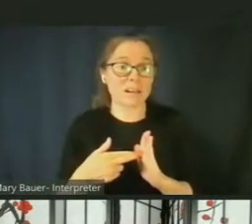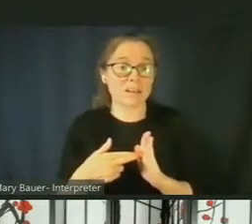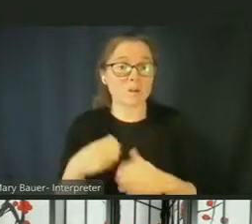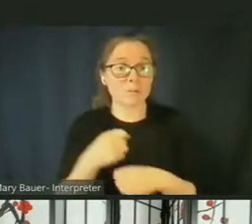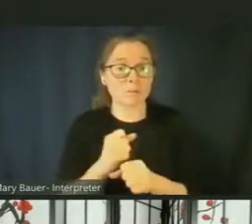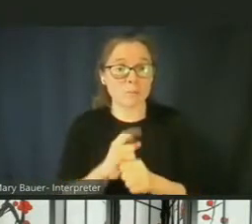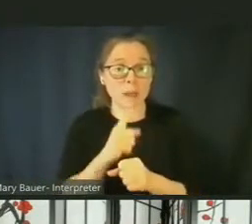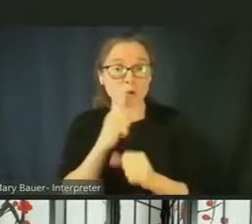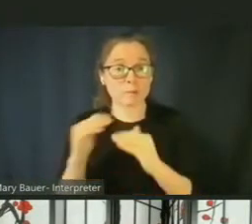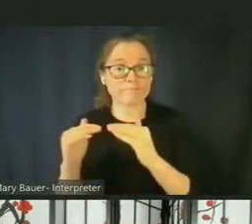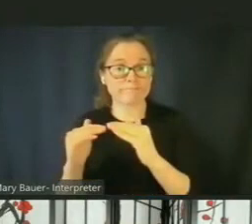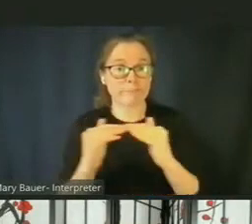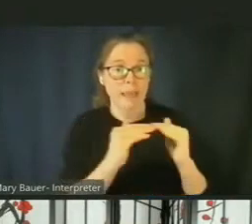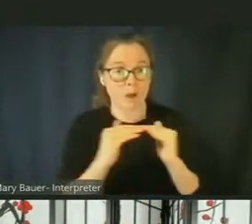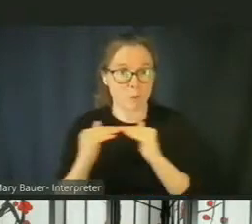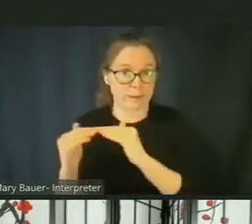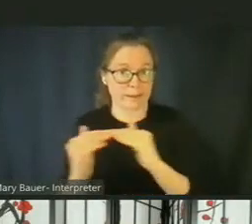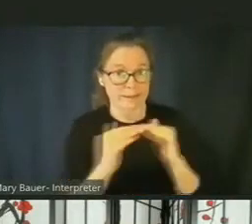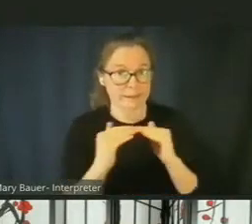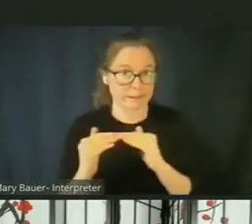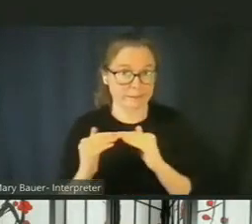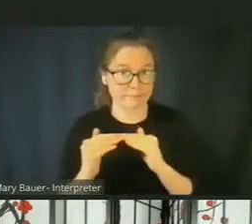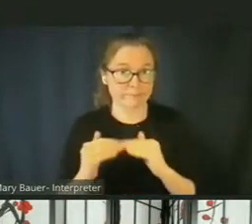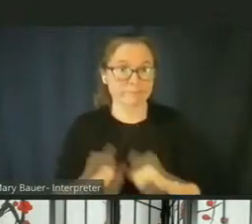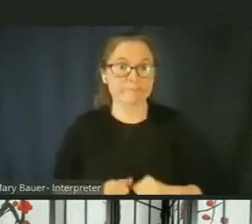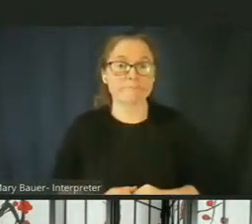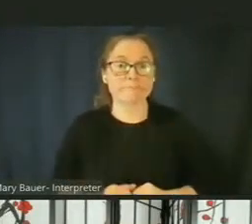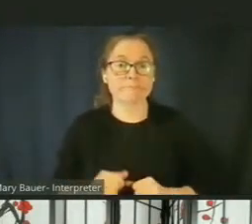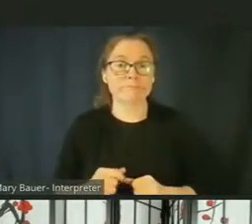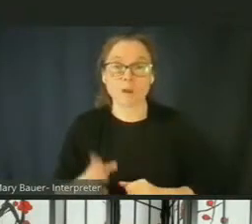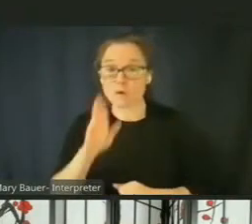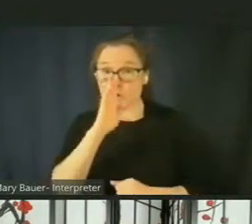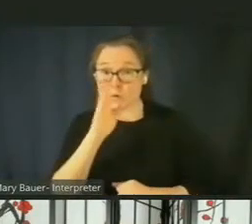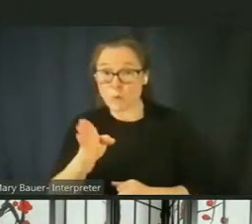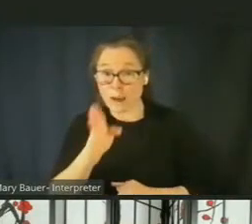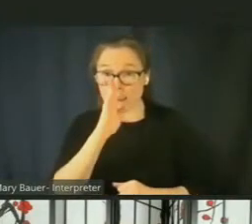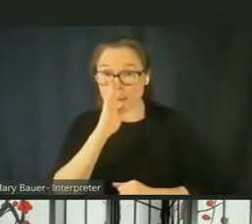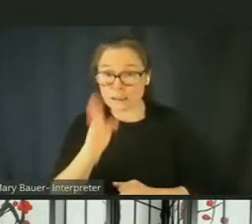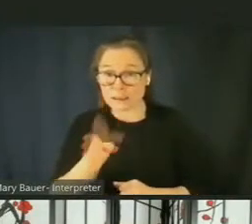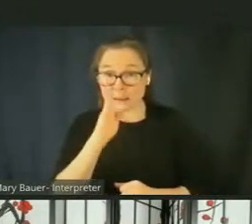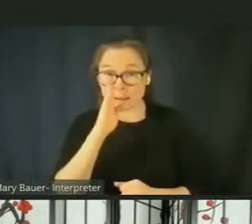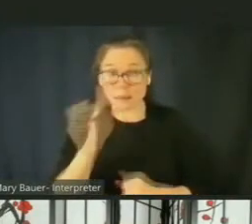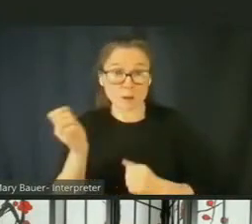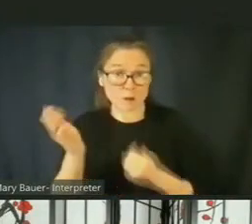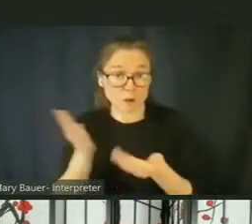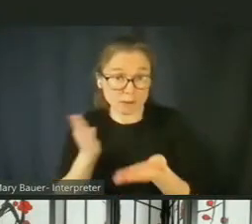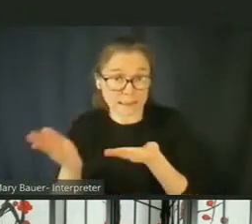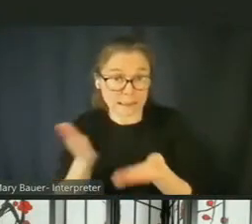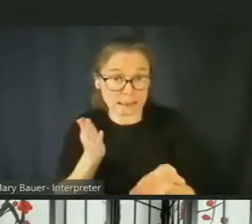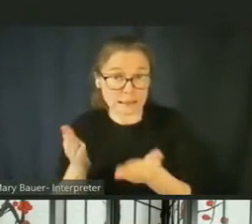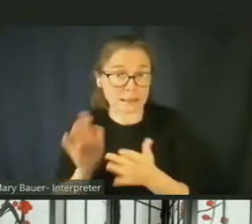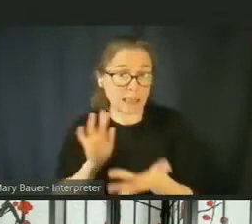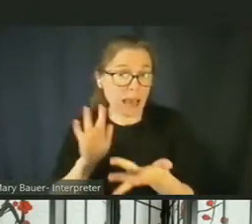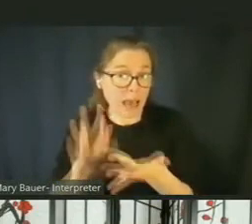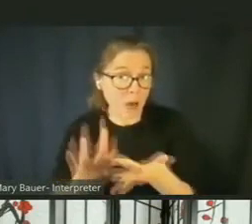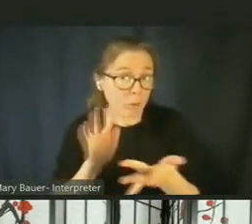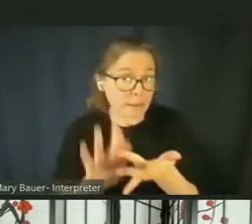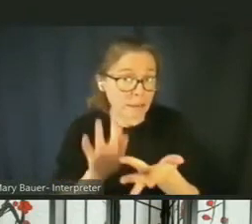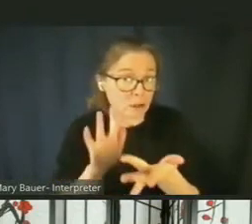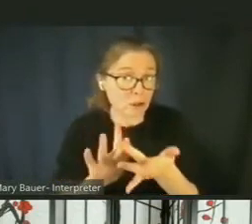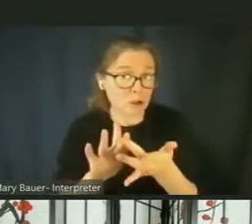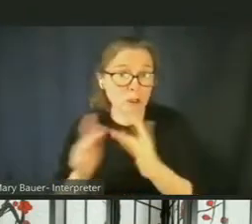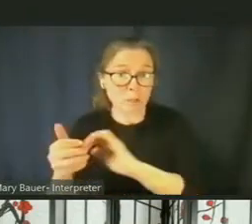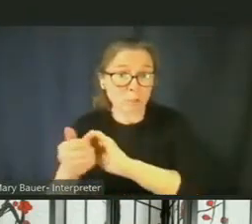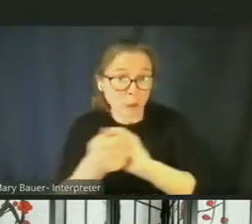assuring equity. And that can mean a couple different things. That can be directly in terms of the services that we're doing and the outreach and the community partnership